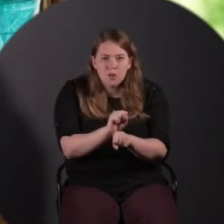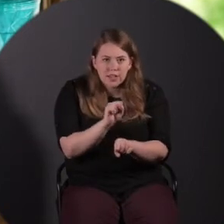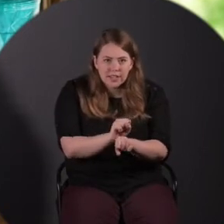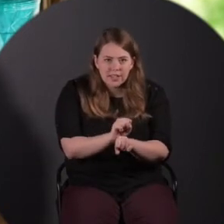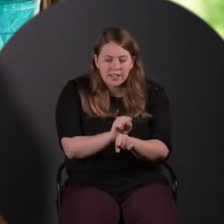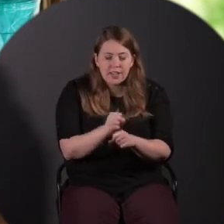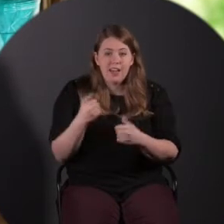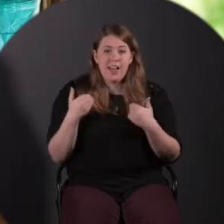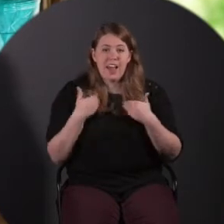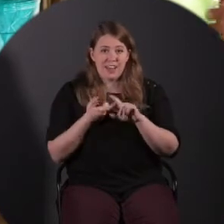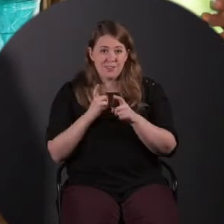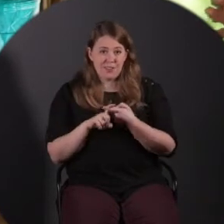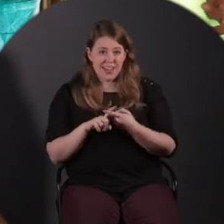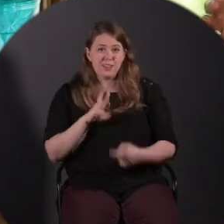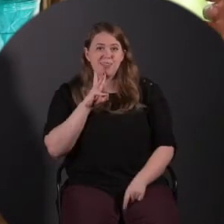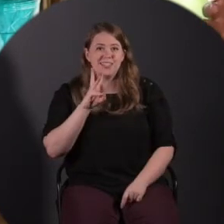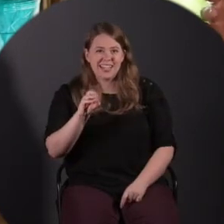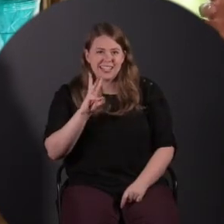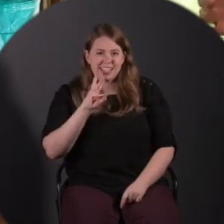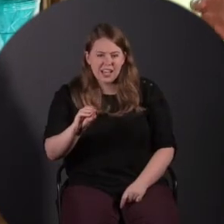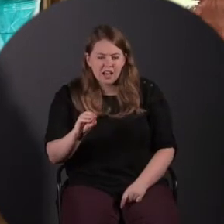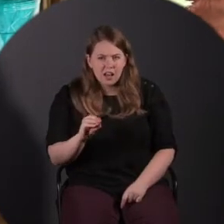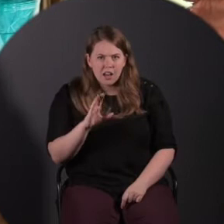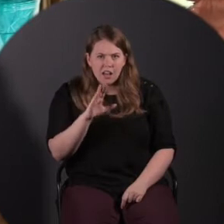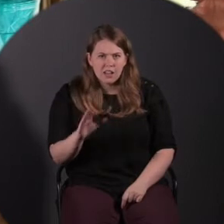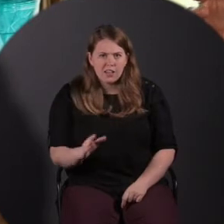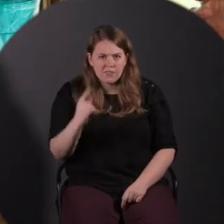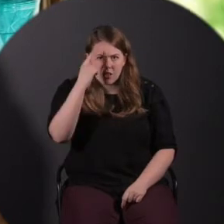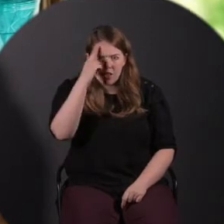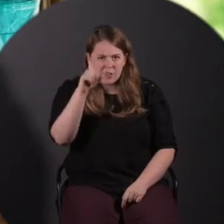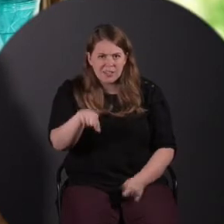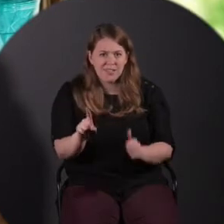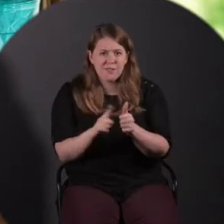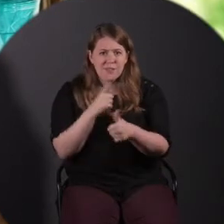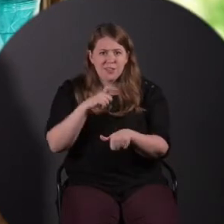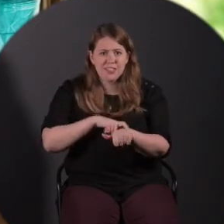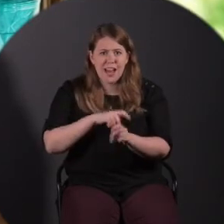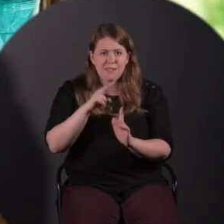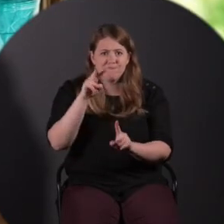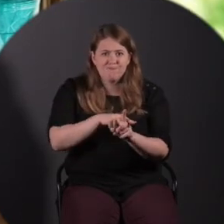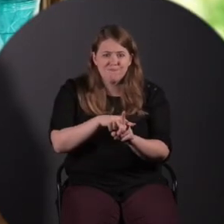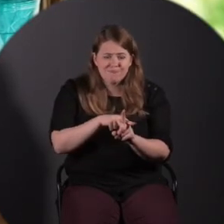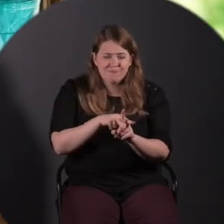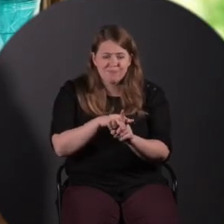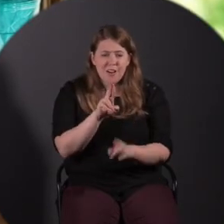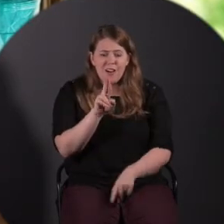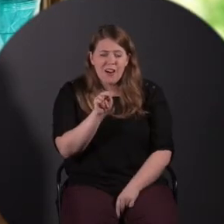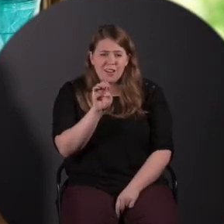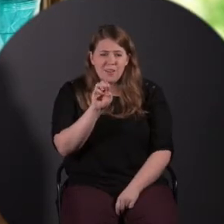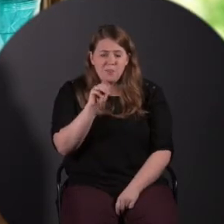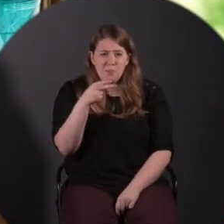of 60, I never dreamed I'd have to file for unemployment. And you're in a strange place. You're in